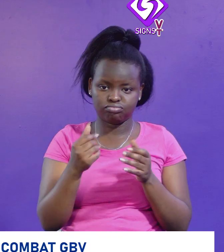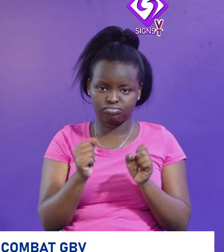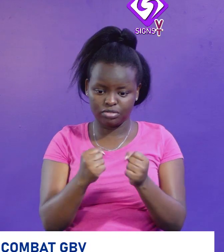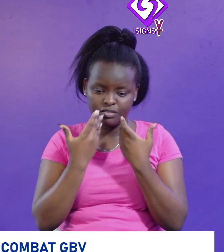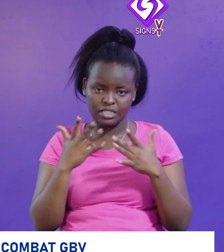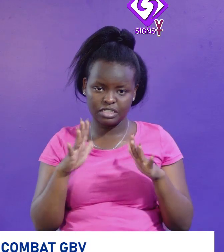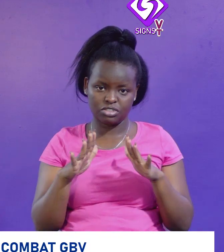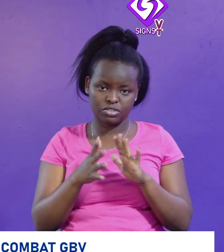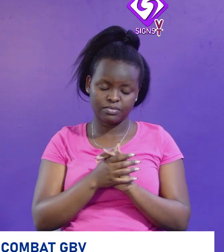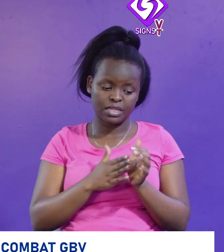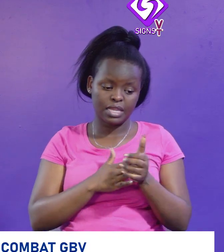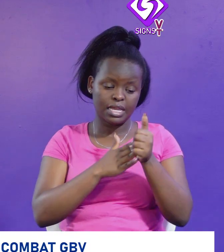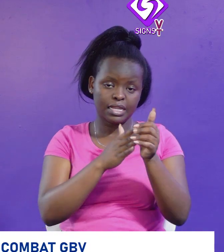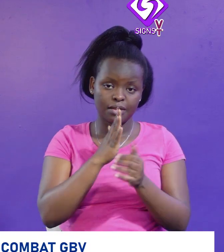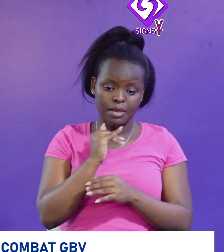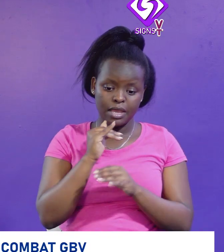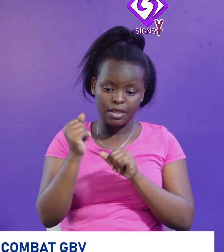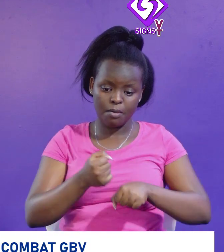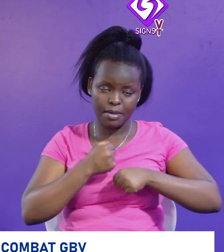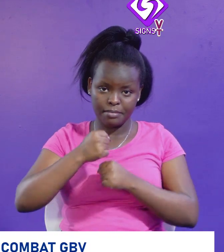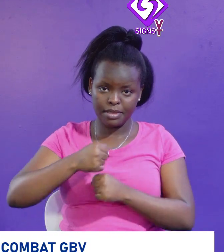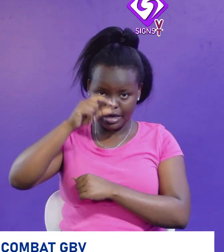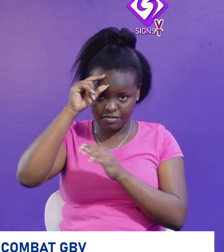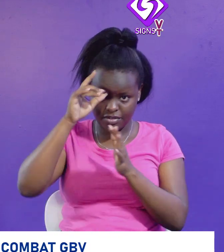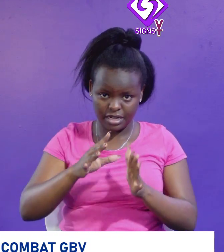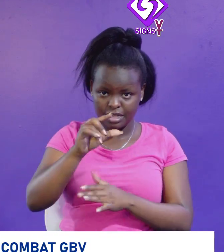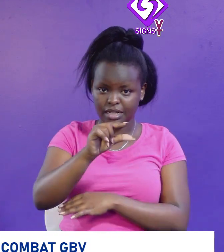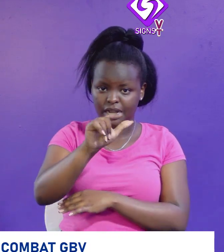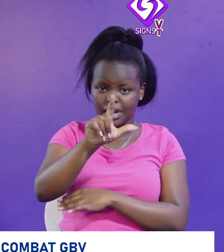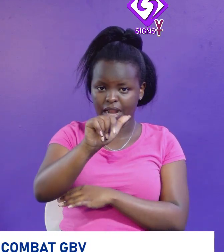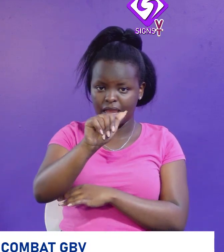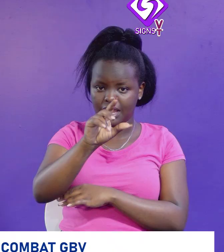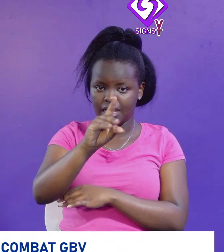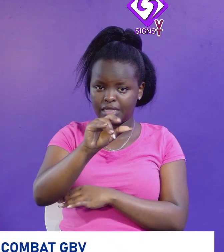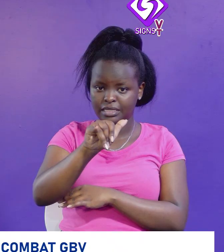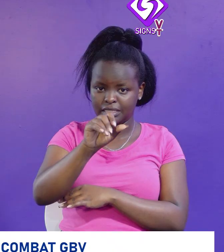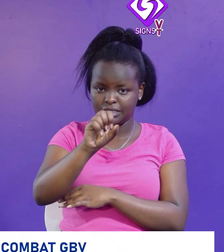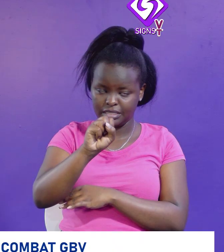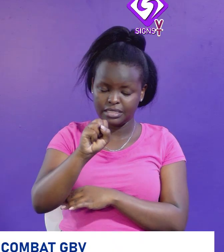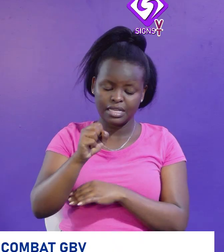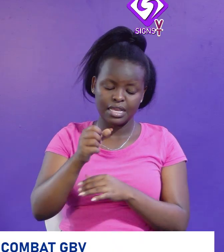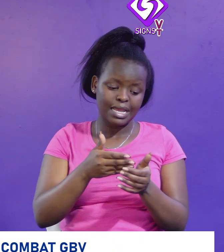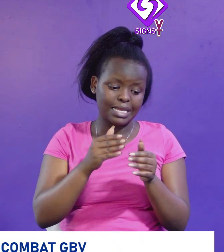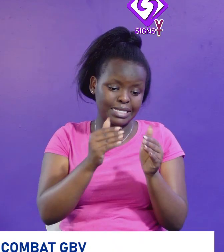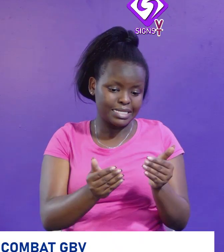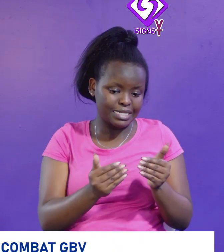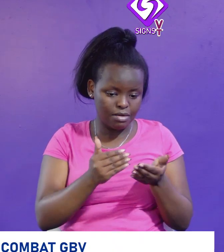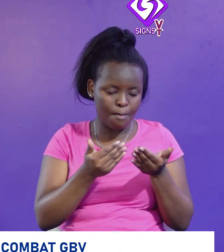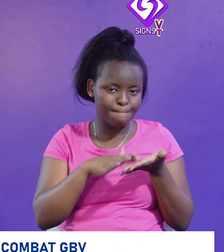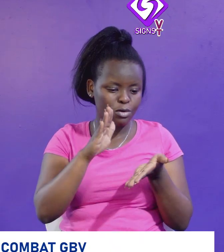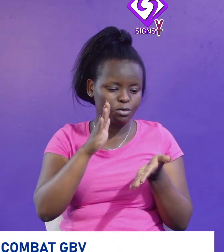led by Homa Bay Governor Gladys Wanga highlighted the urgent need for a more robust